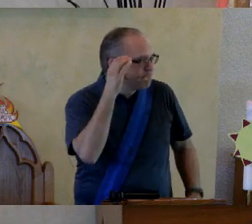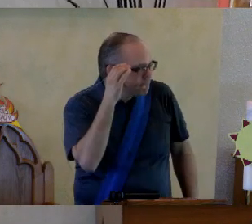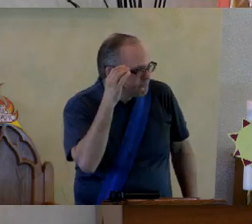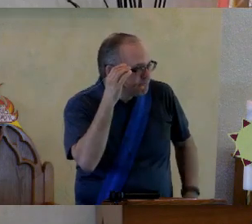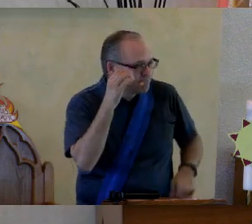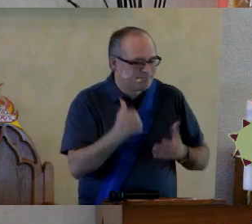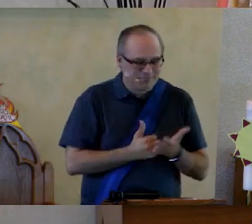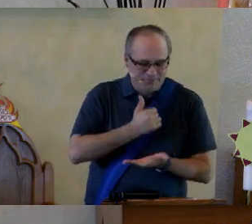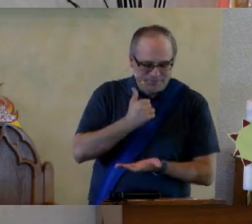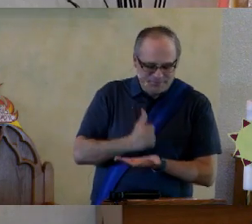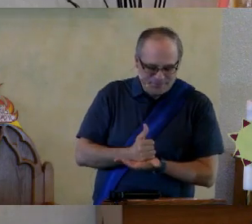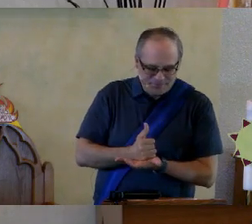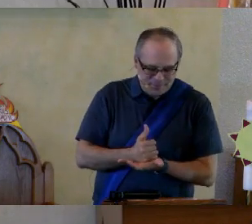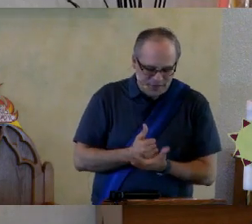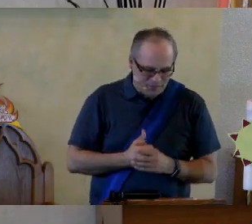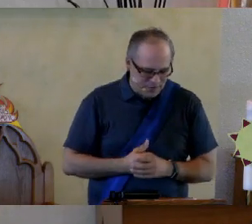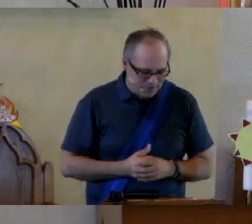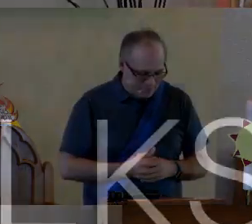Amen.